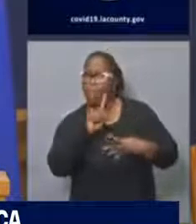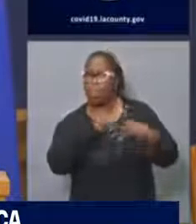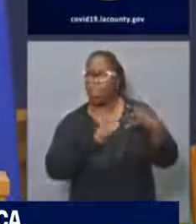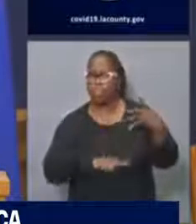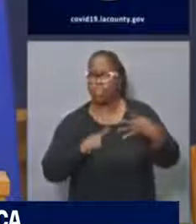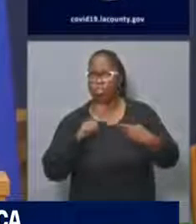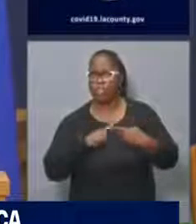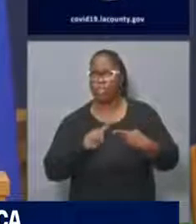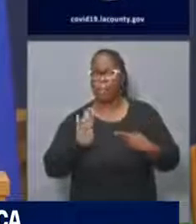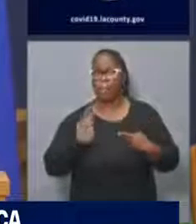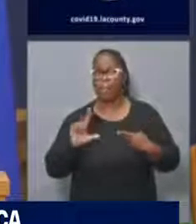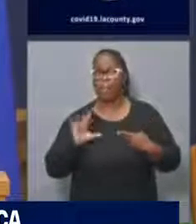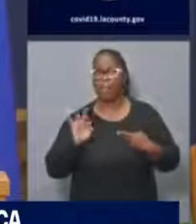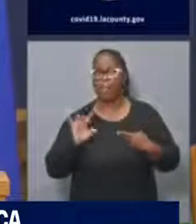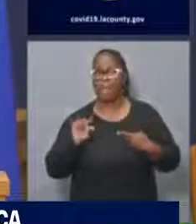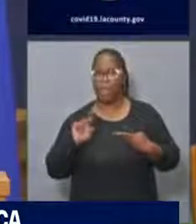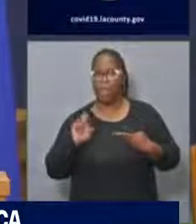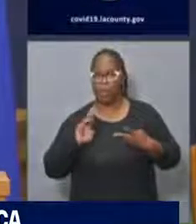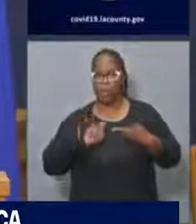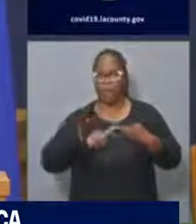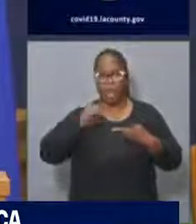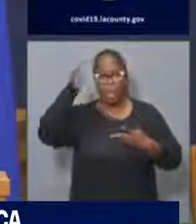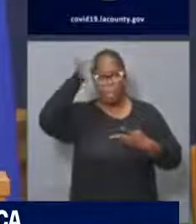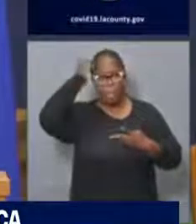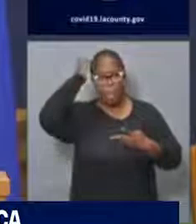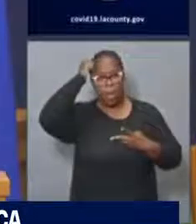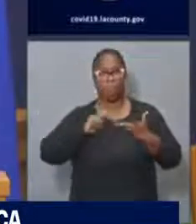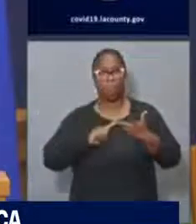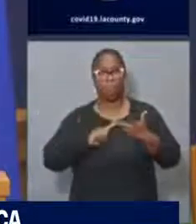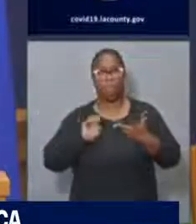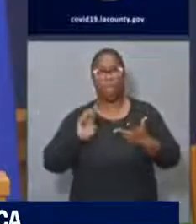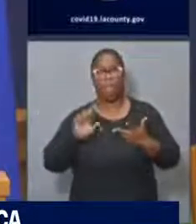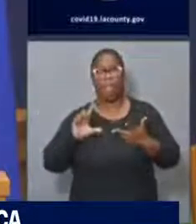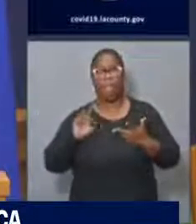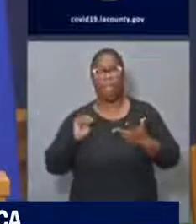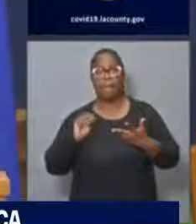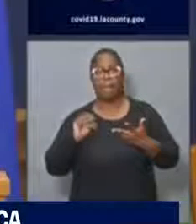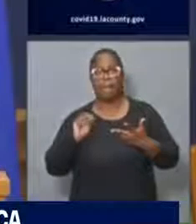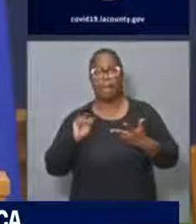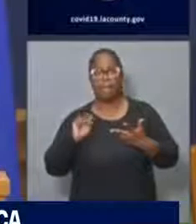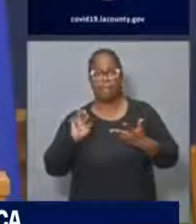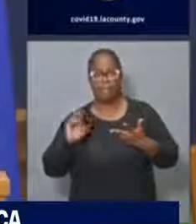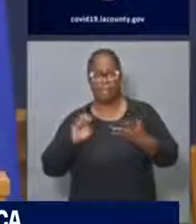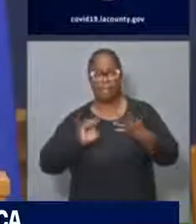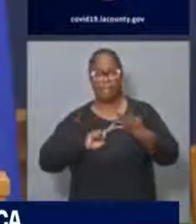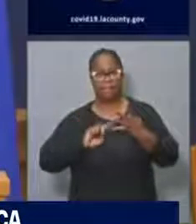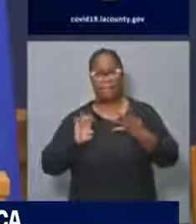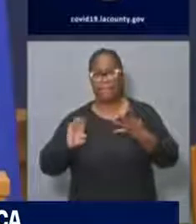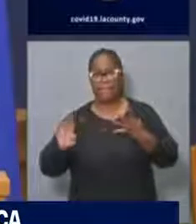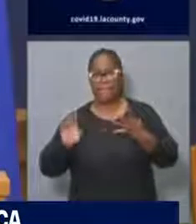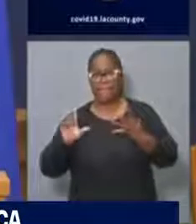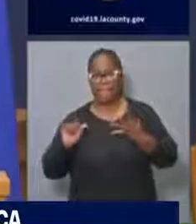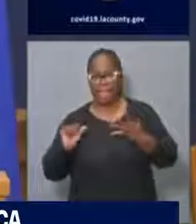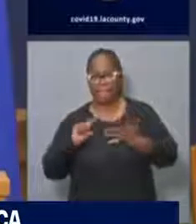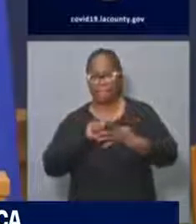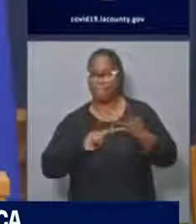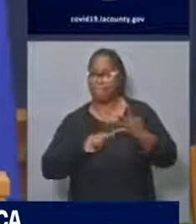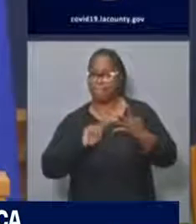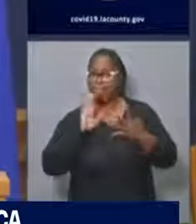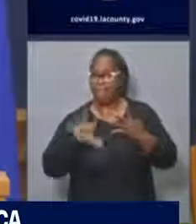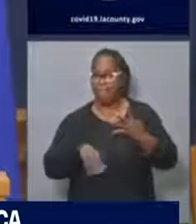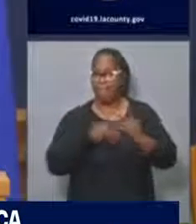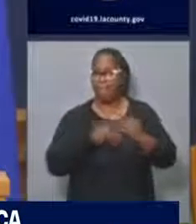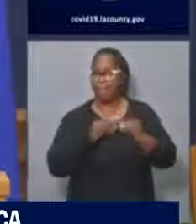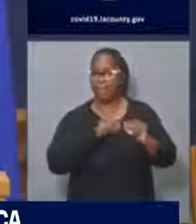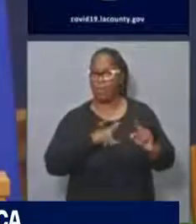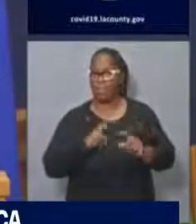access to first are Bellflower, Pomona, El Monte, and LA. We appreciate the immense partnership